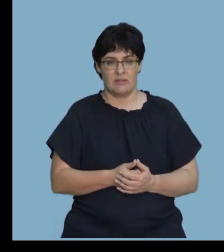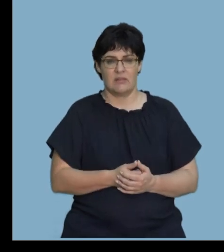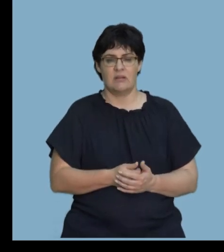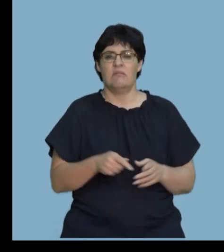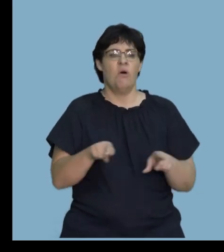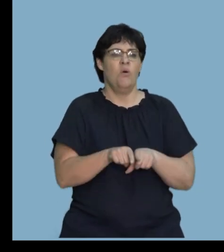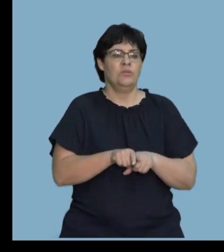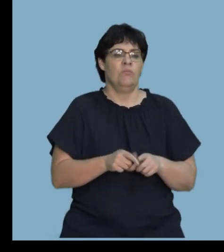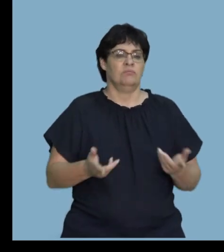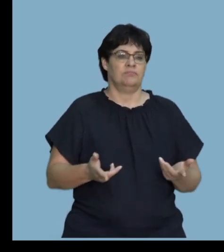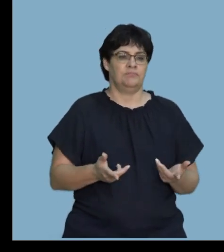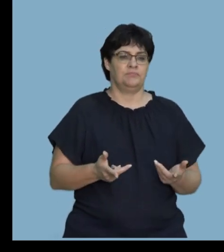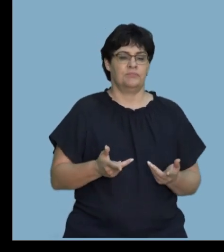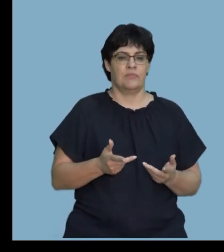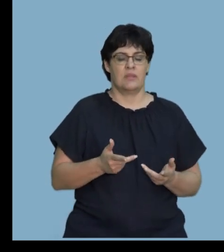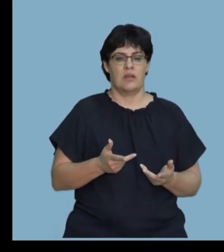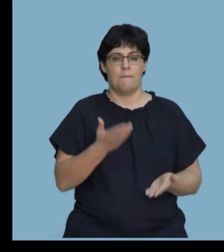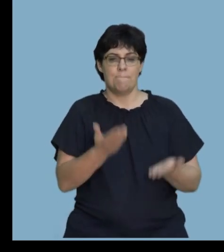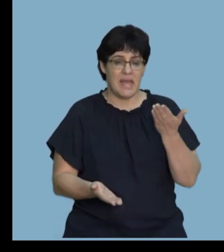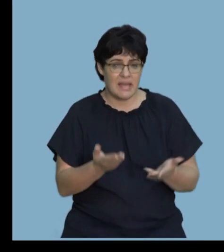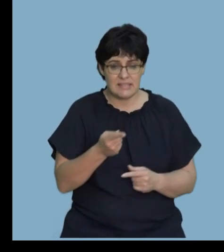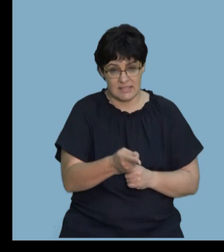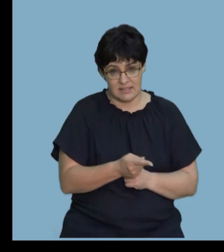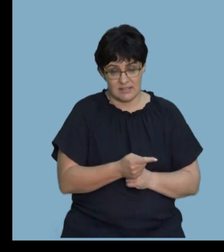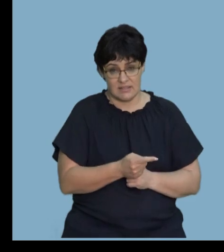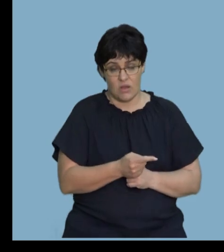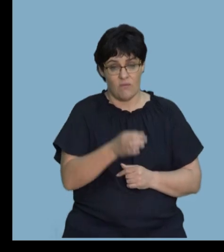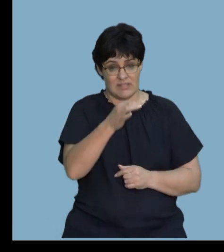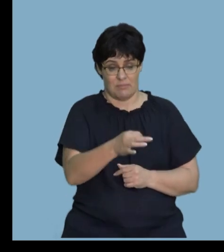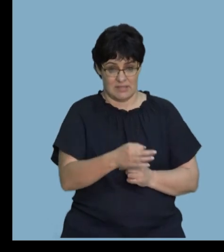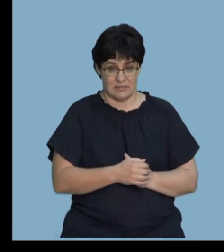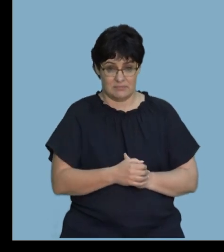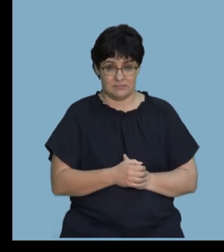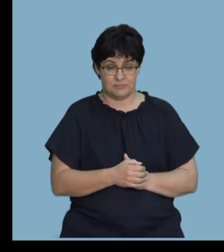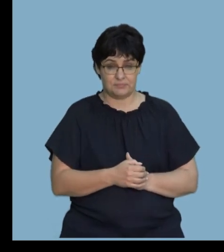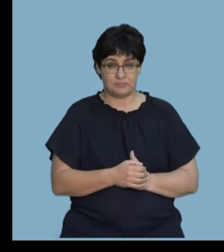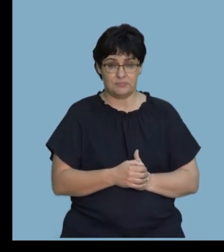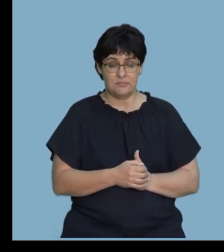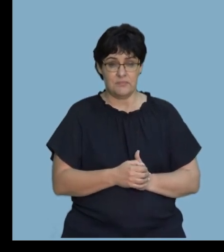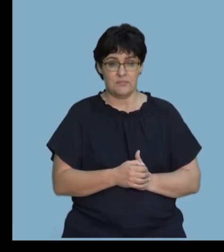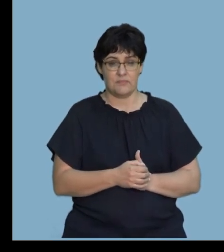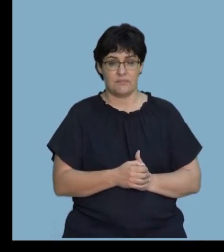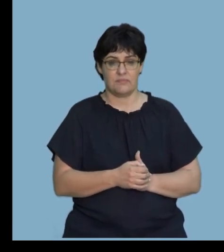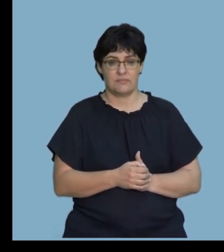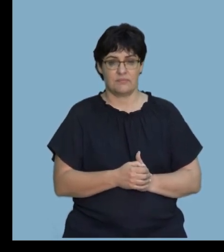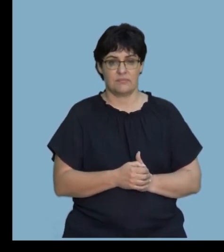the mass of the tablet, okay? All right. We can also talk about the mass of the